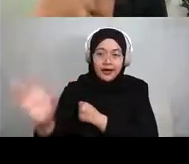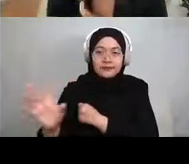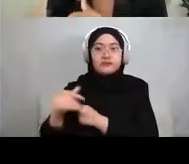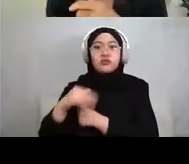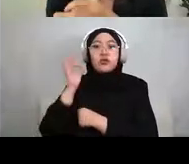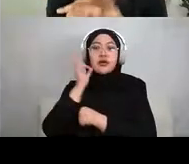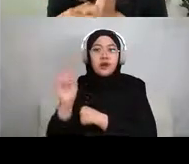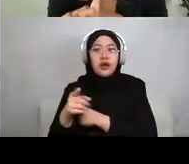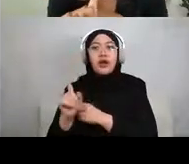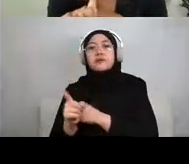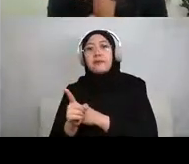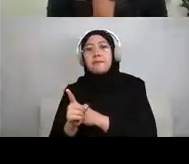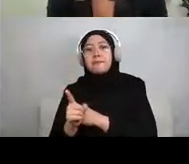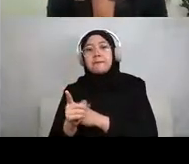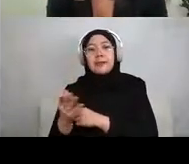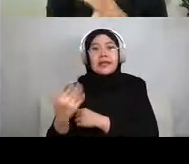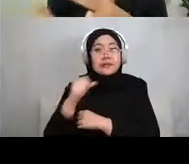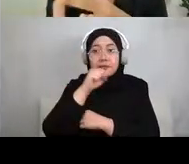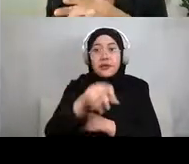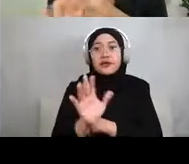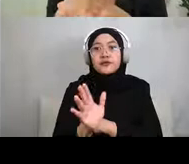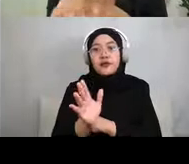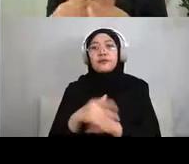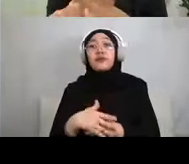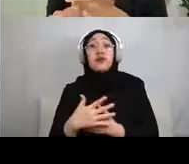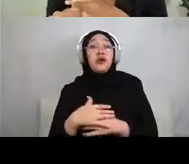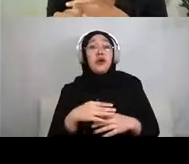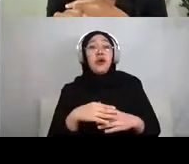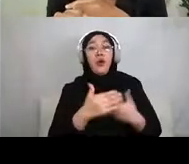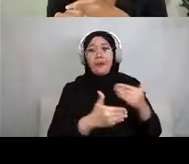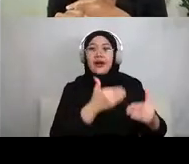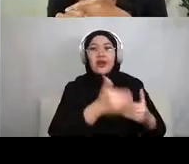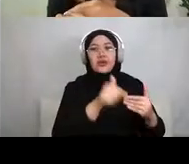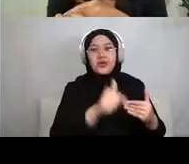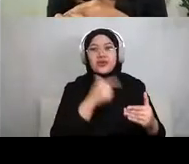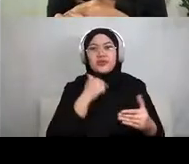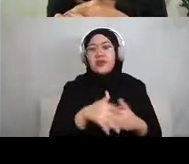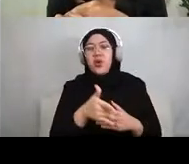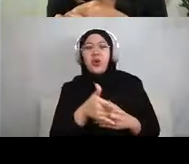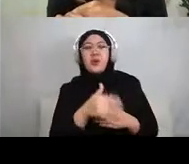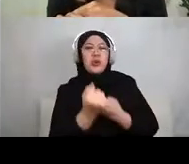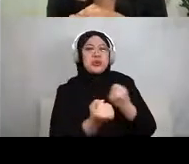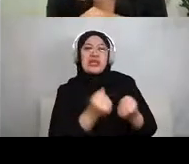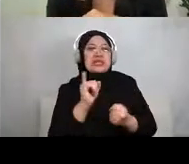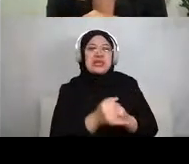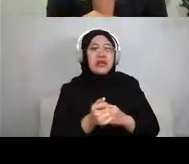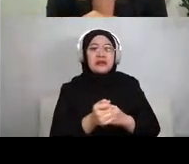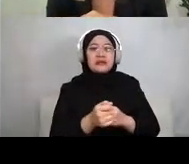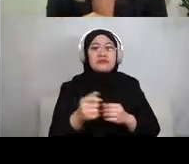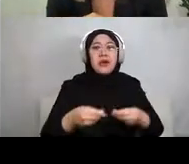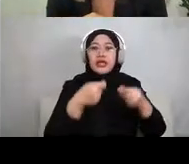It can be that the operator is not credit worthy. It can be that the revenues of the system,